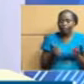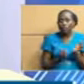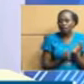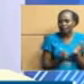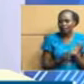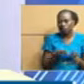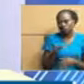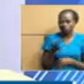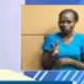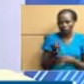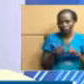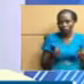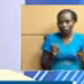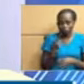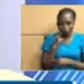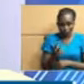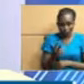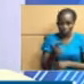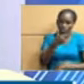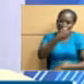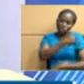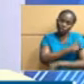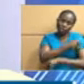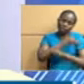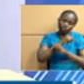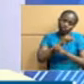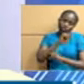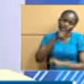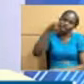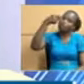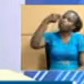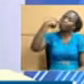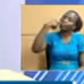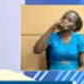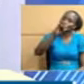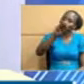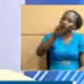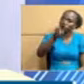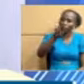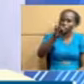But I can say that if you look at immunization, in every year we have almost 2 million